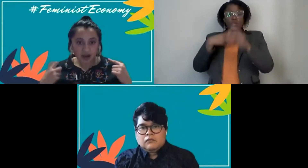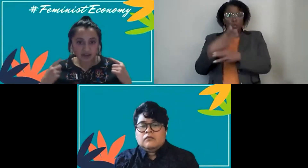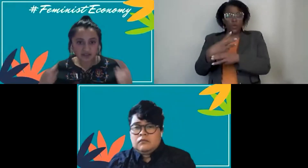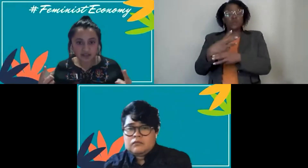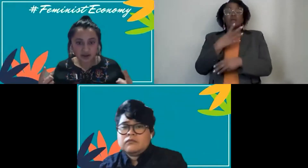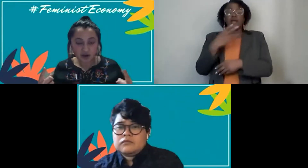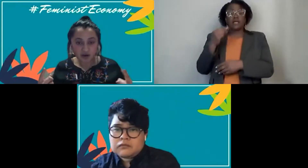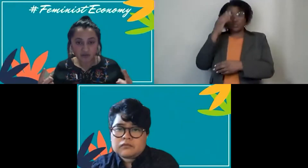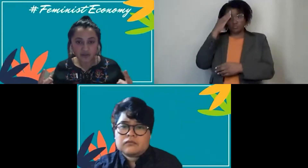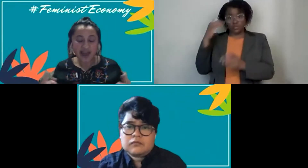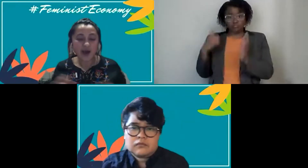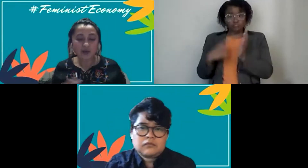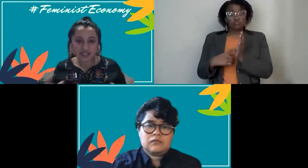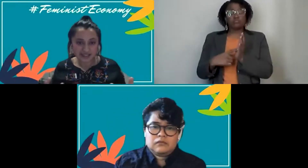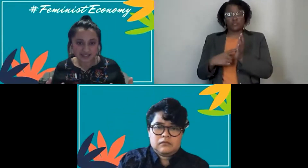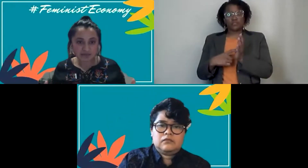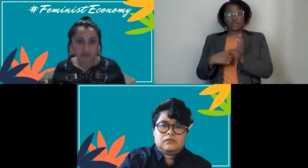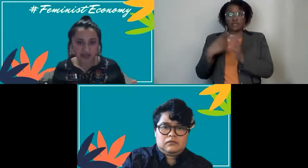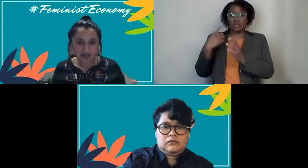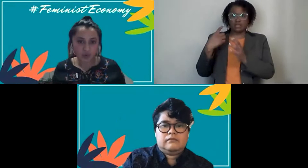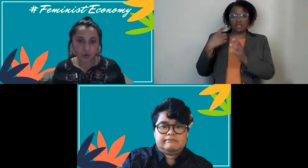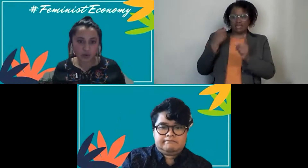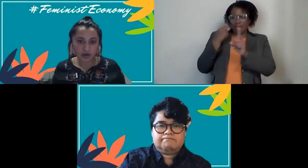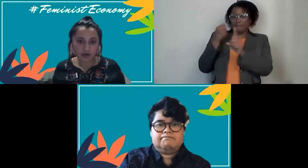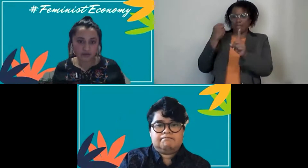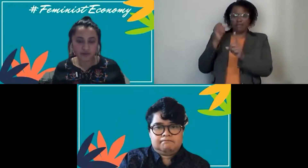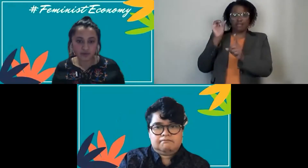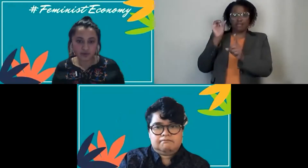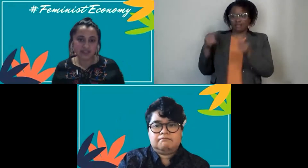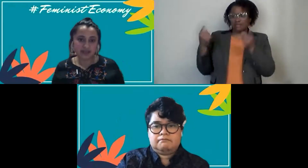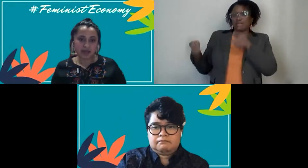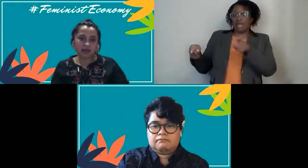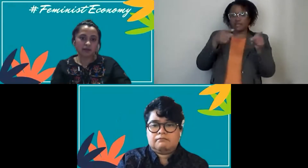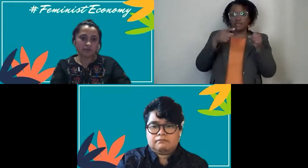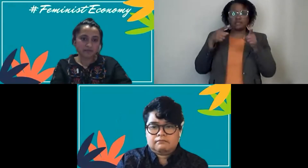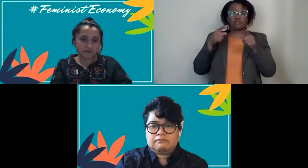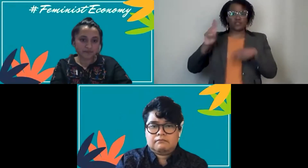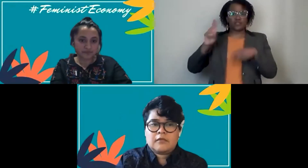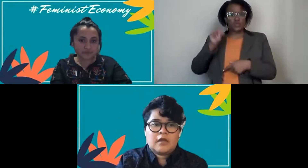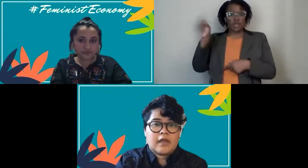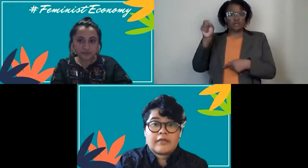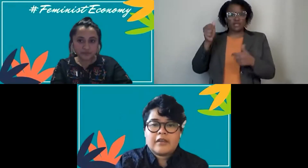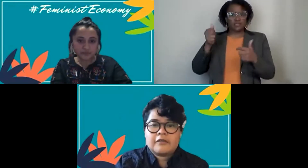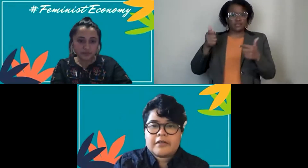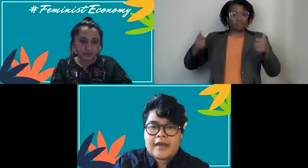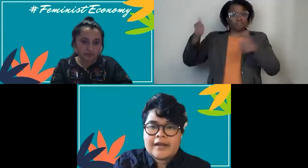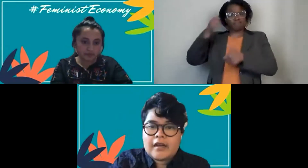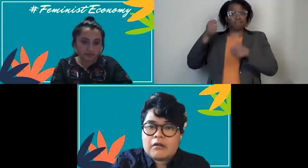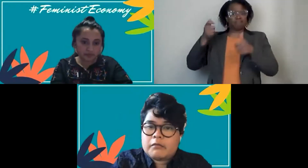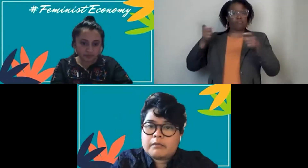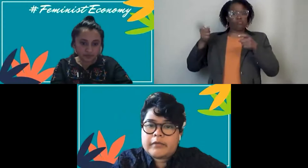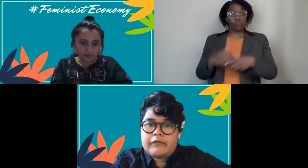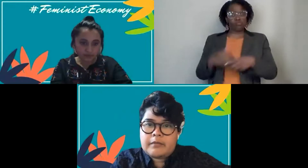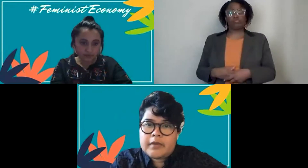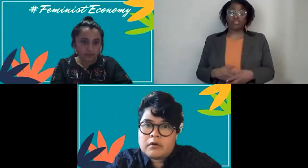be cognizant of the outsized impact and role of the US empire? Yeah, thank you for that.